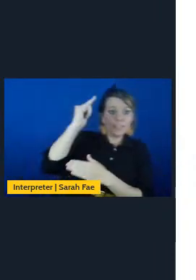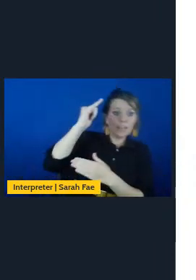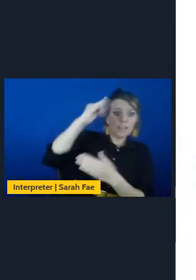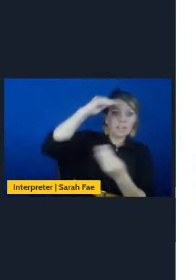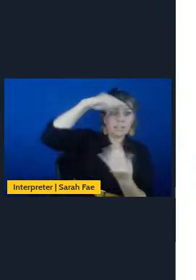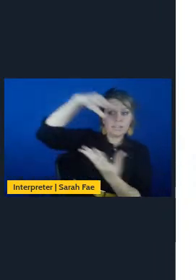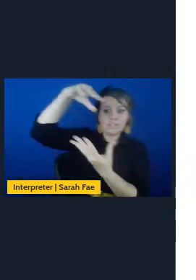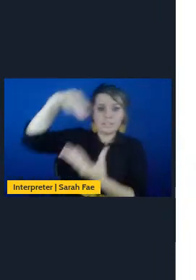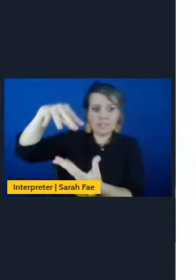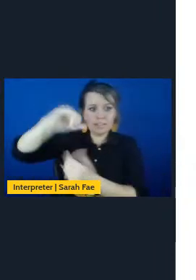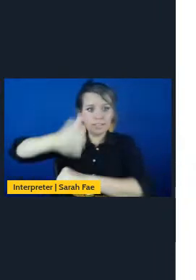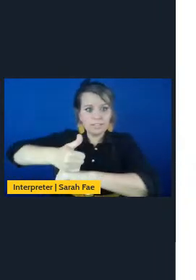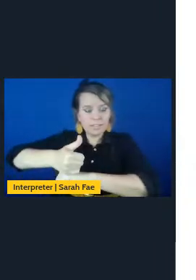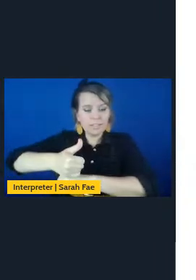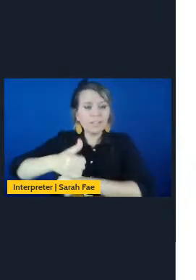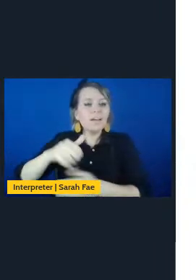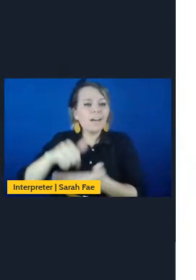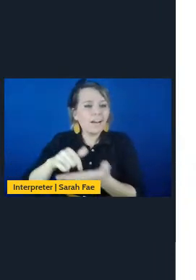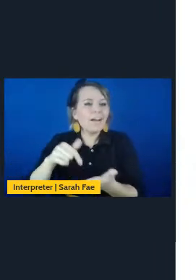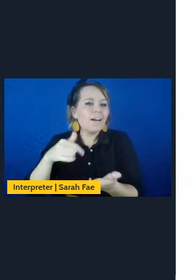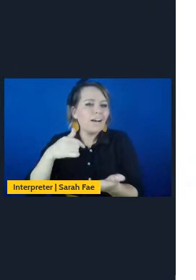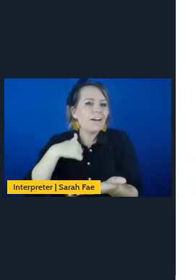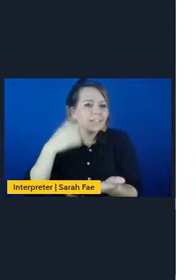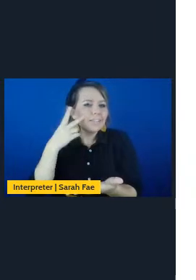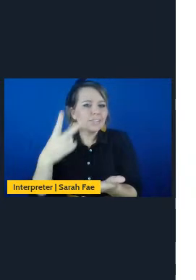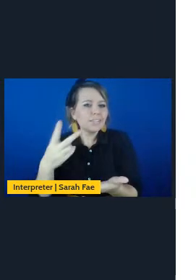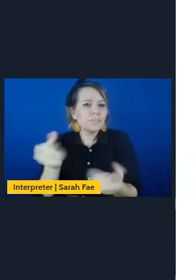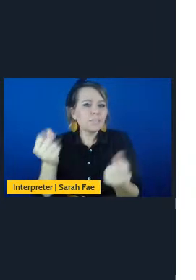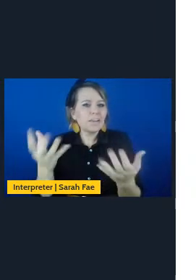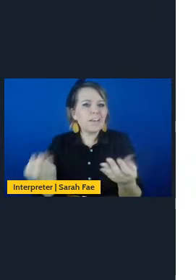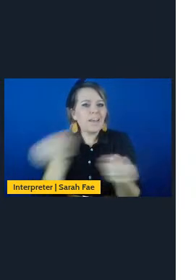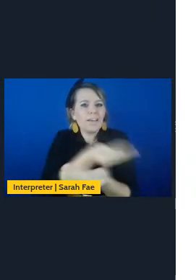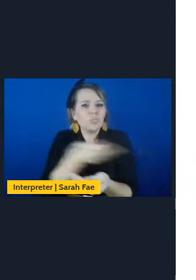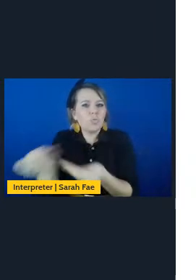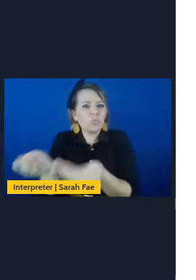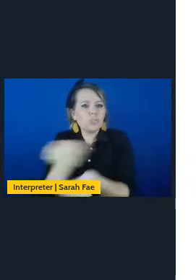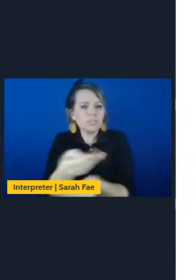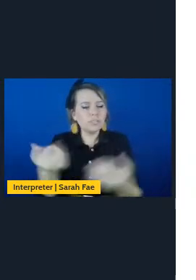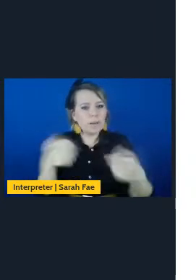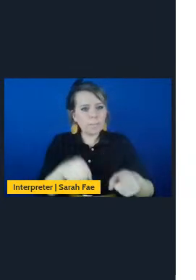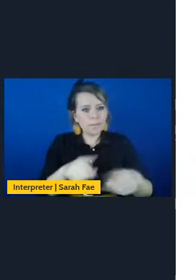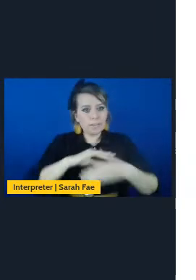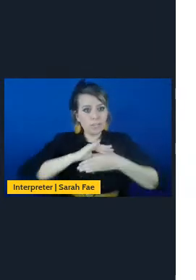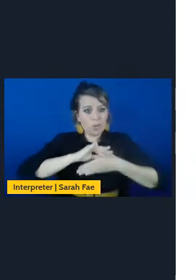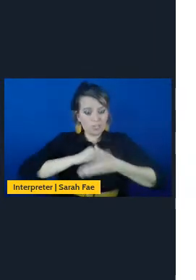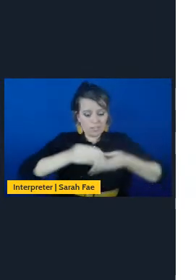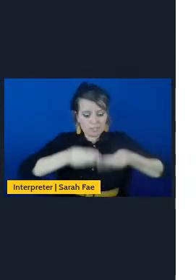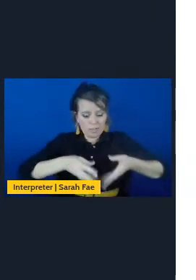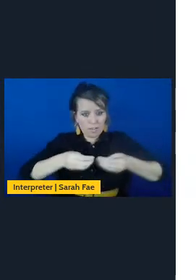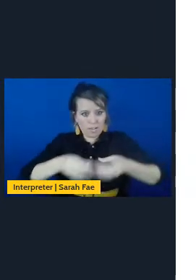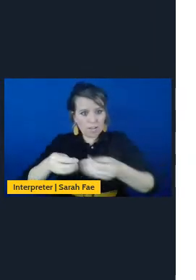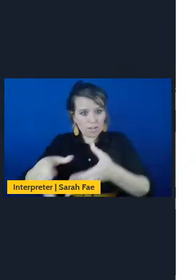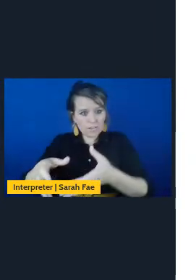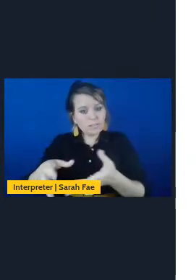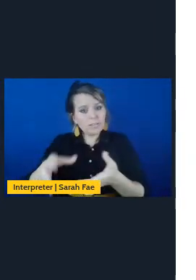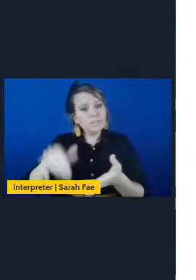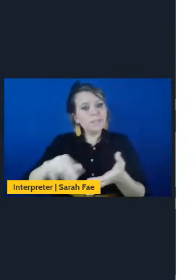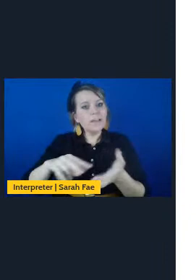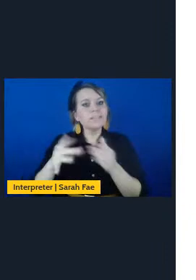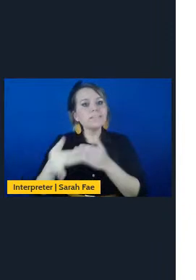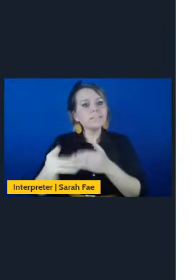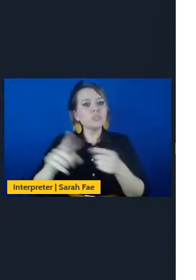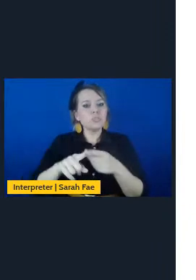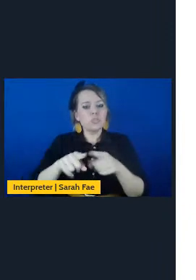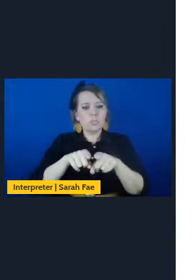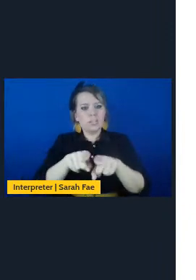where I see a lot of handovers happening and context being lost, which in turn leads to misalignment